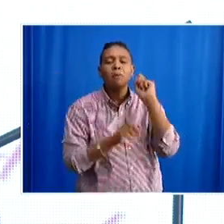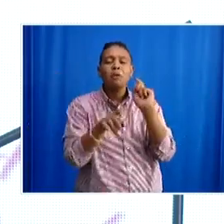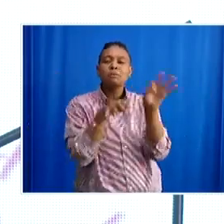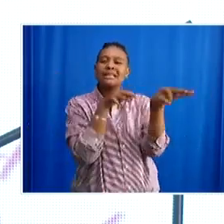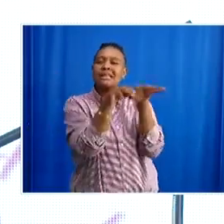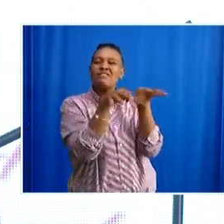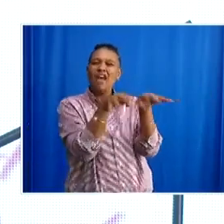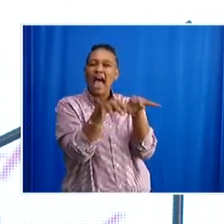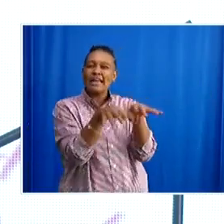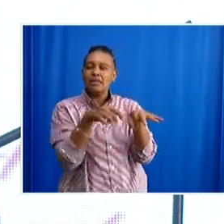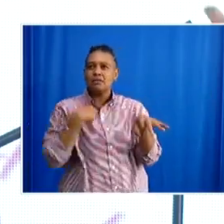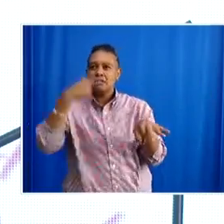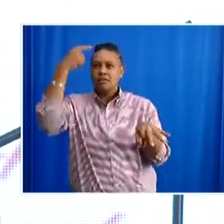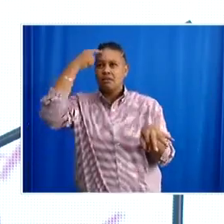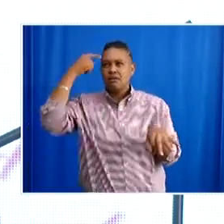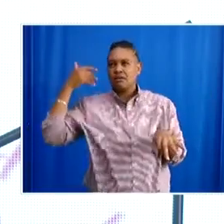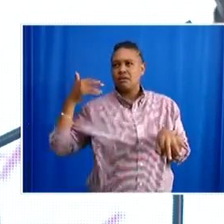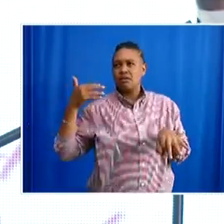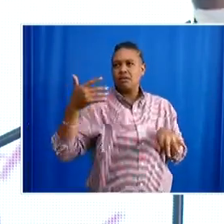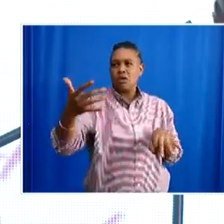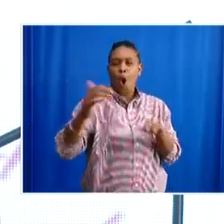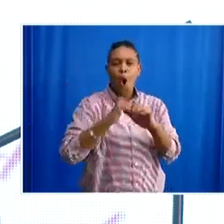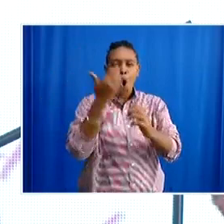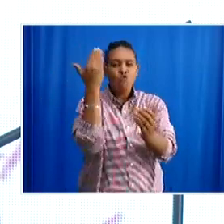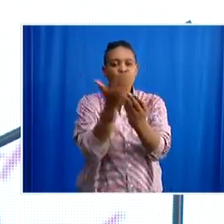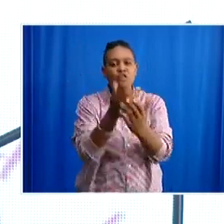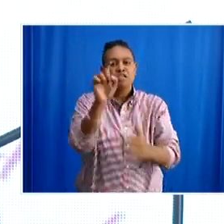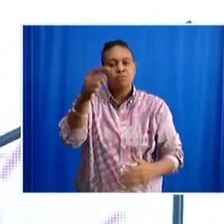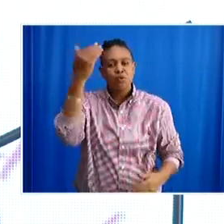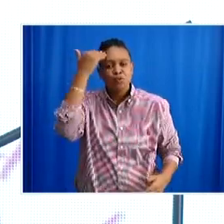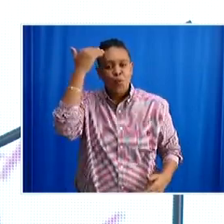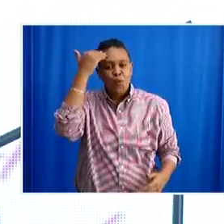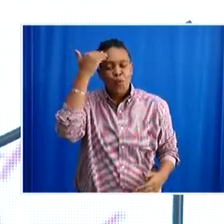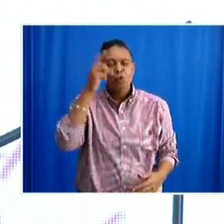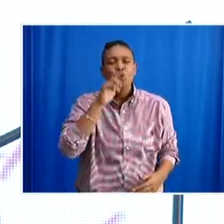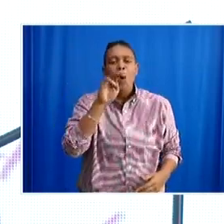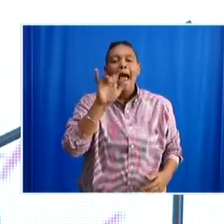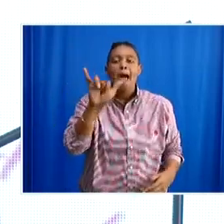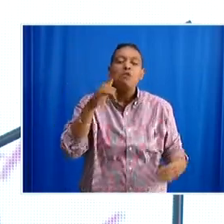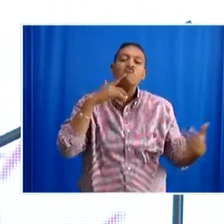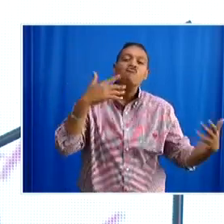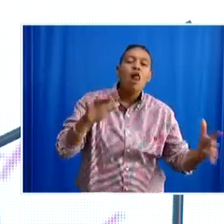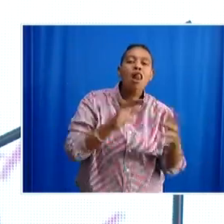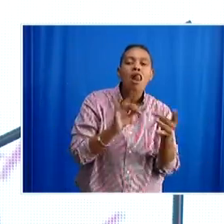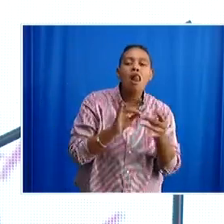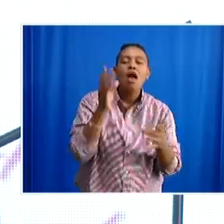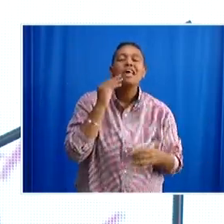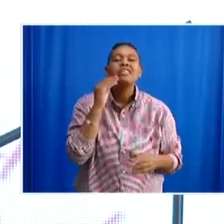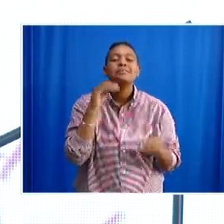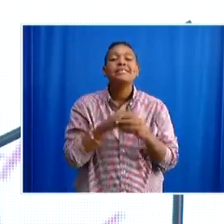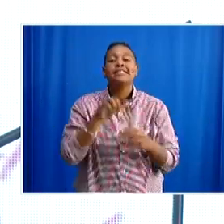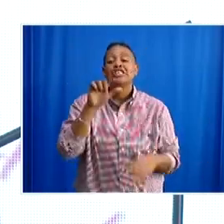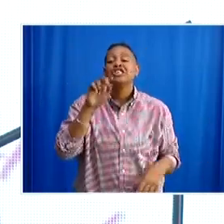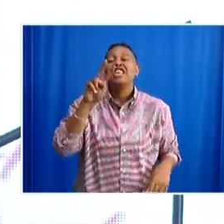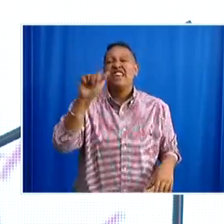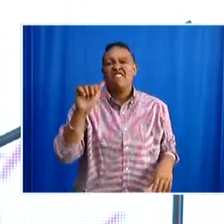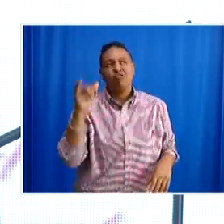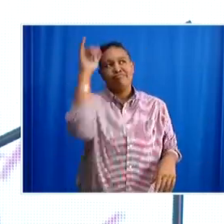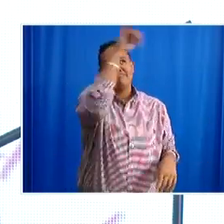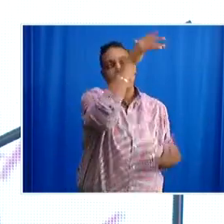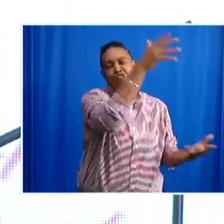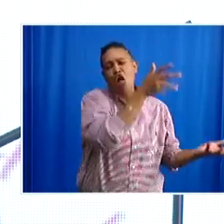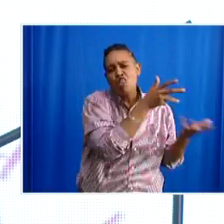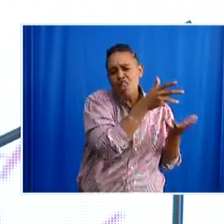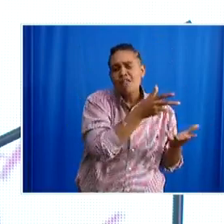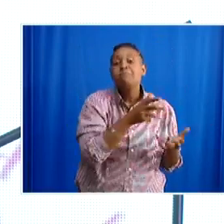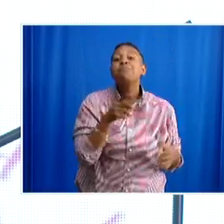to chart our way towards it. And so Emily spoke about the experience in Geneva, and CDEMA has been piloting what